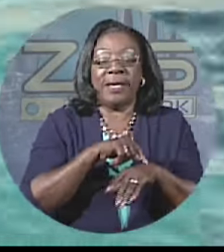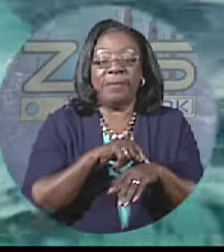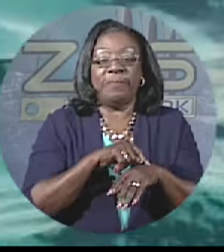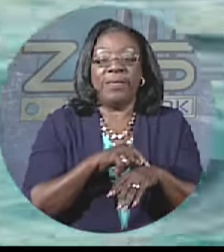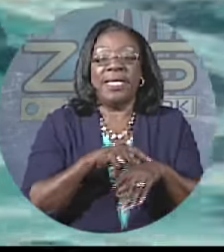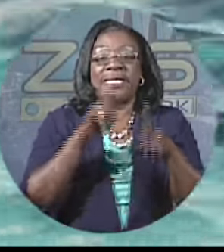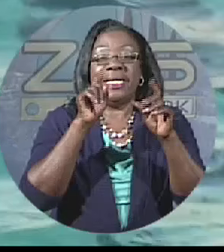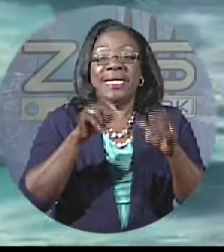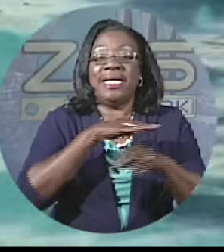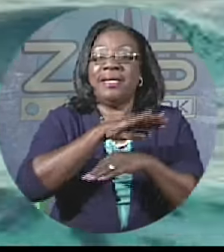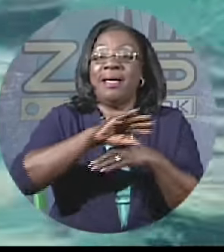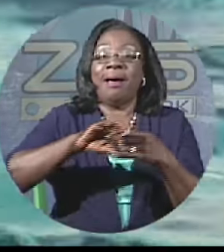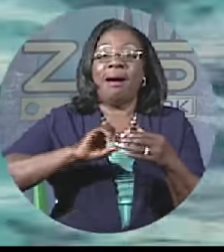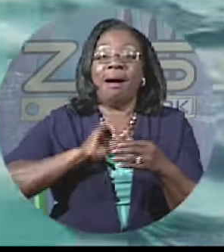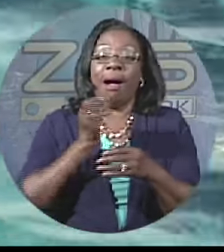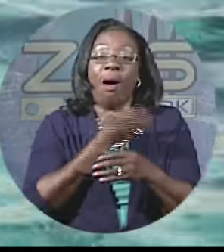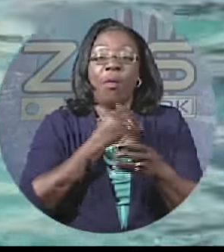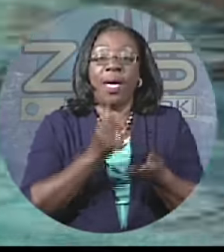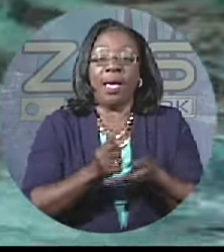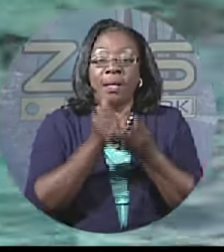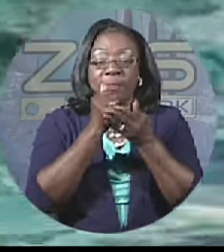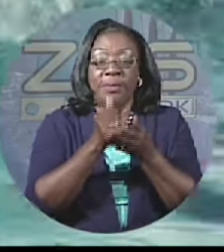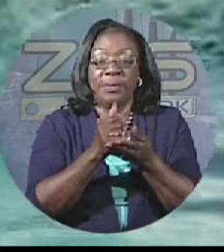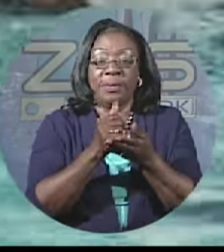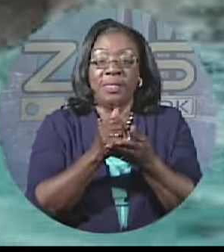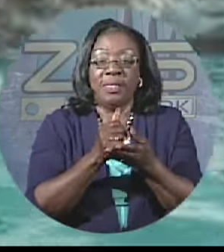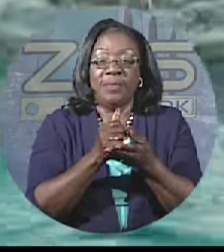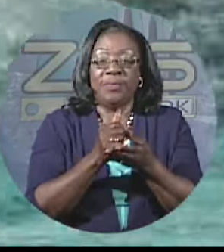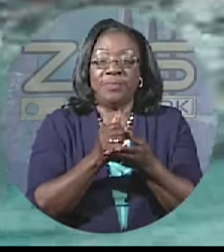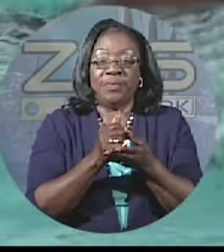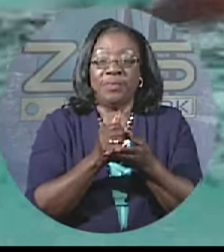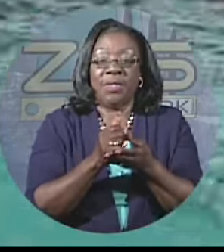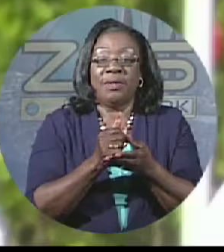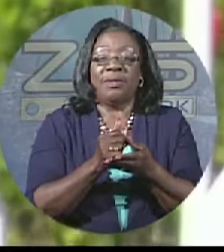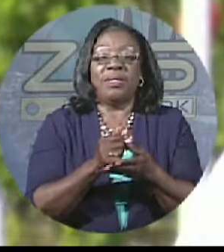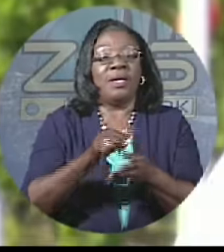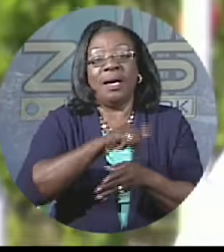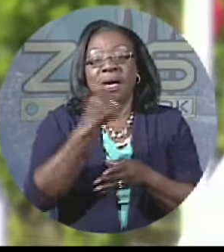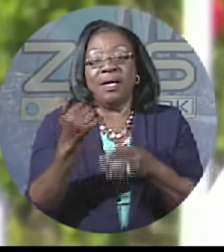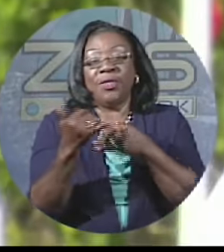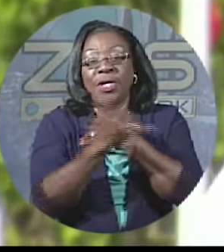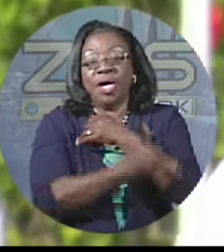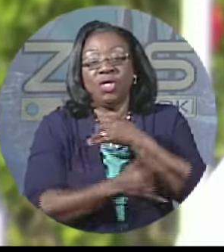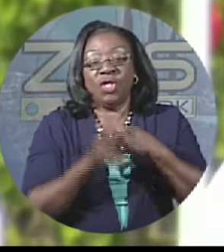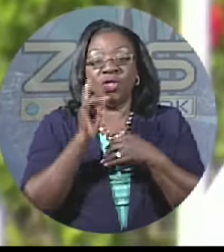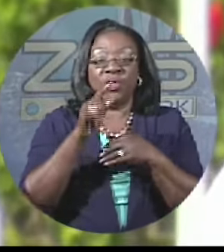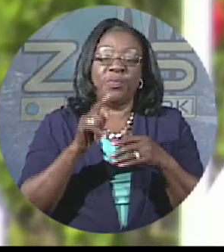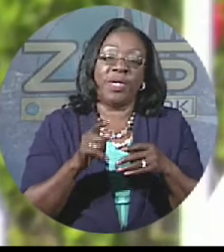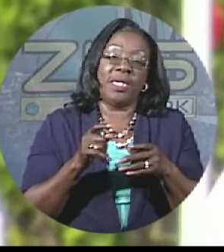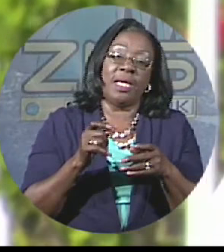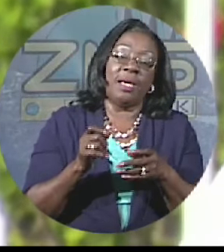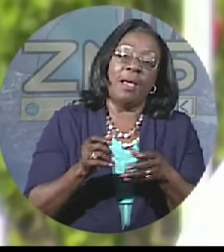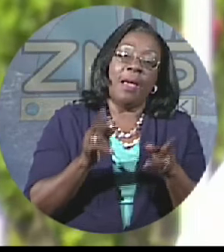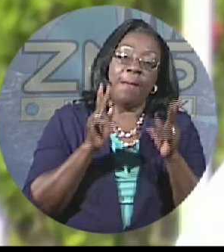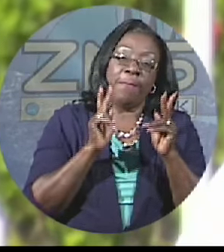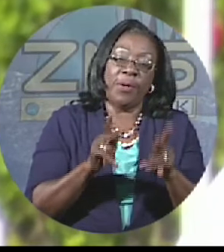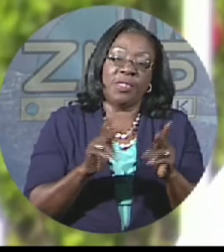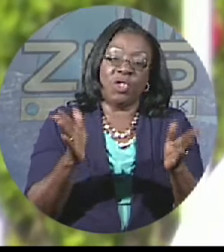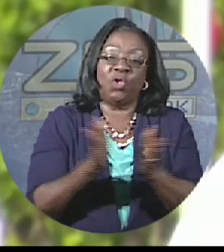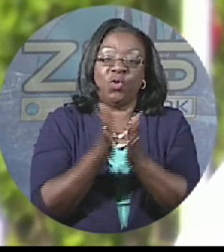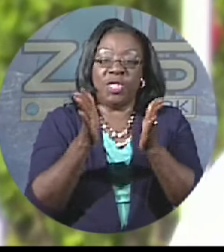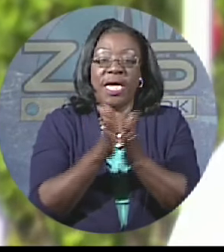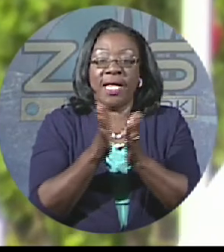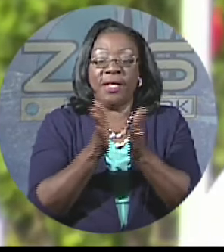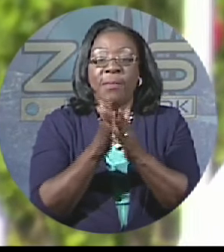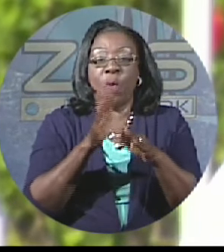But they need our help to get the job done. I know for sure the other countries are going to bring their guests and all that to cheer and